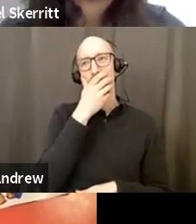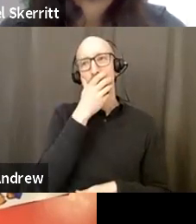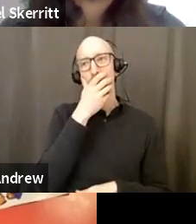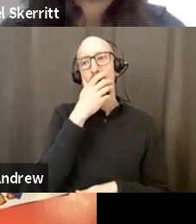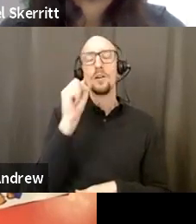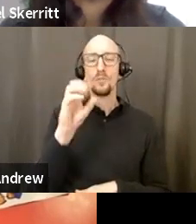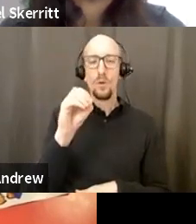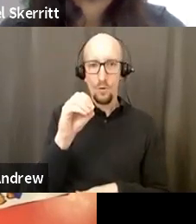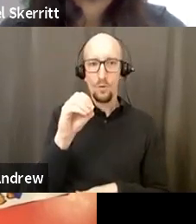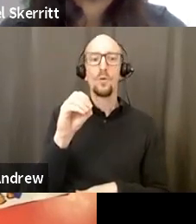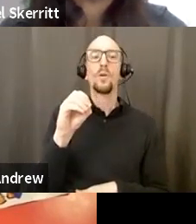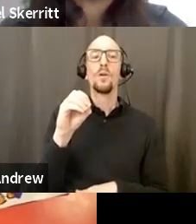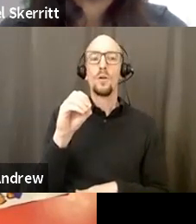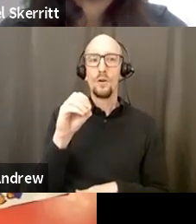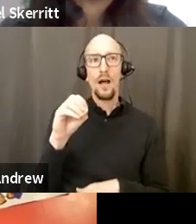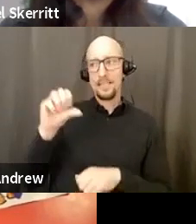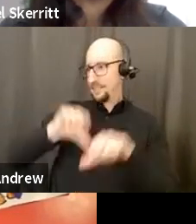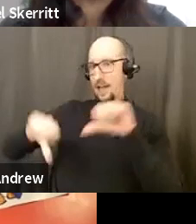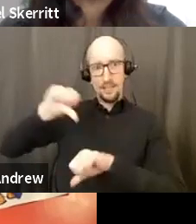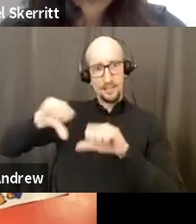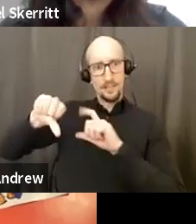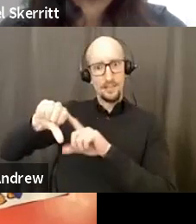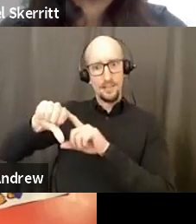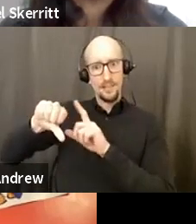huge piece of one of our amazing exam schools?